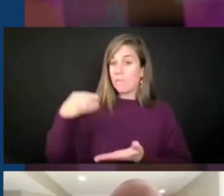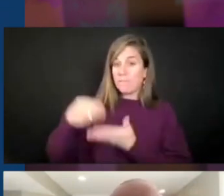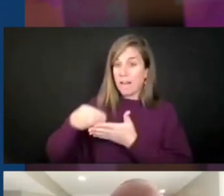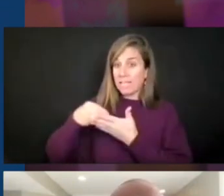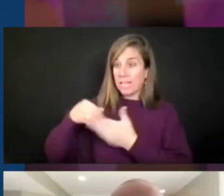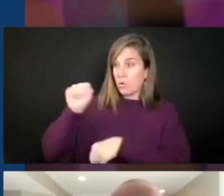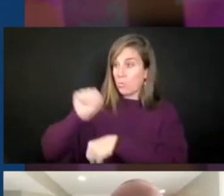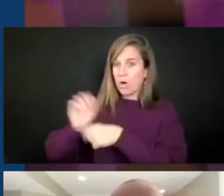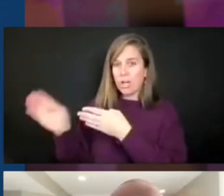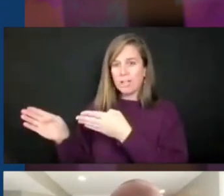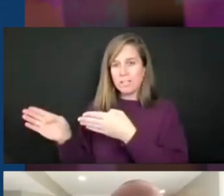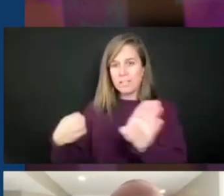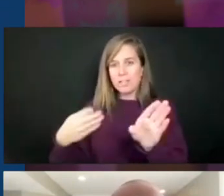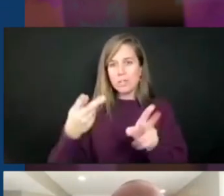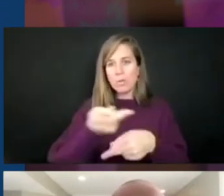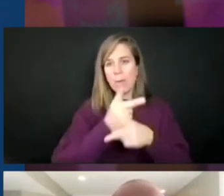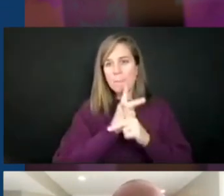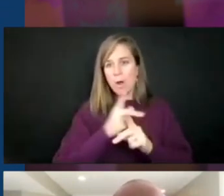the borrowed community.